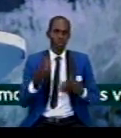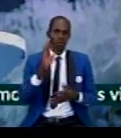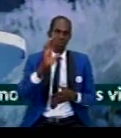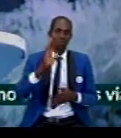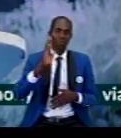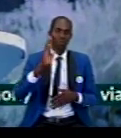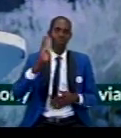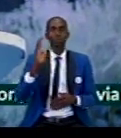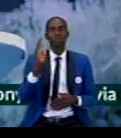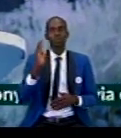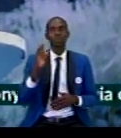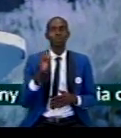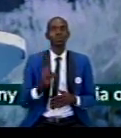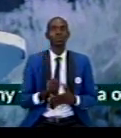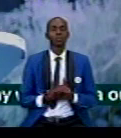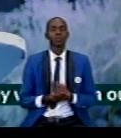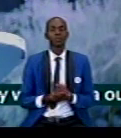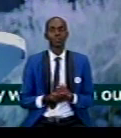to